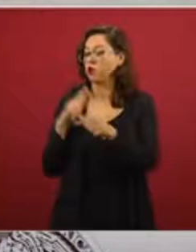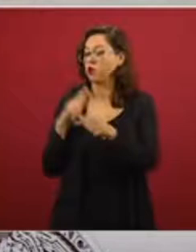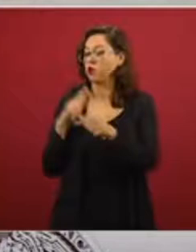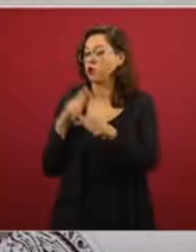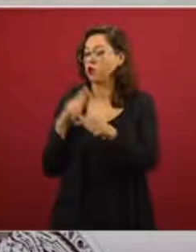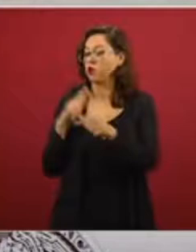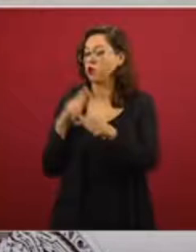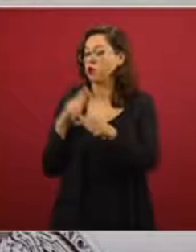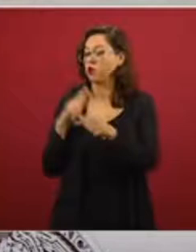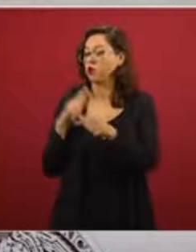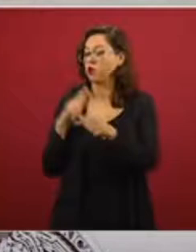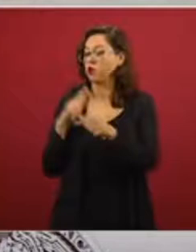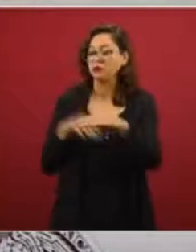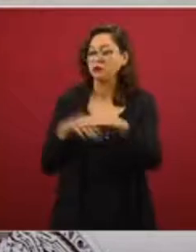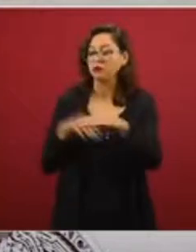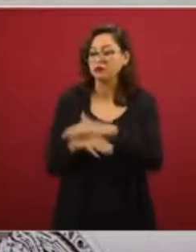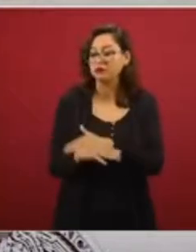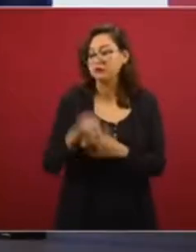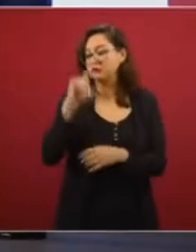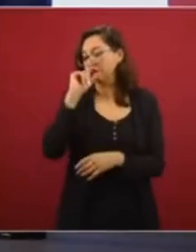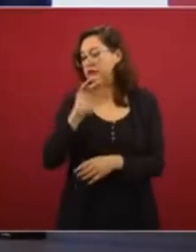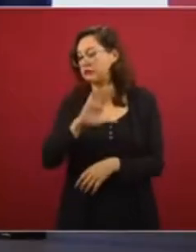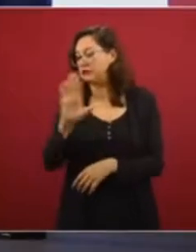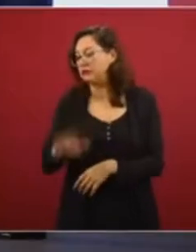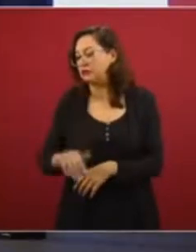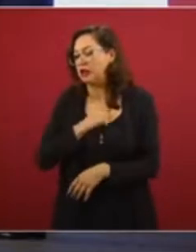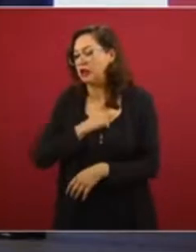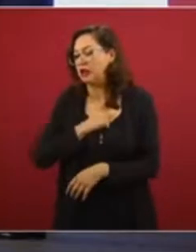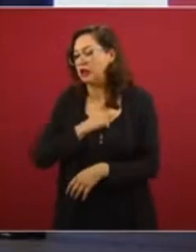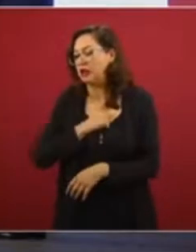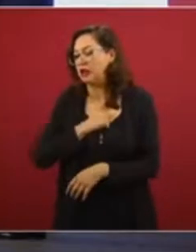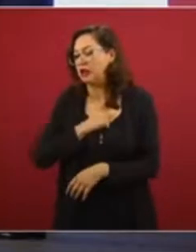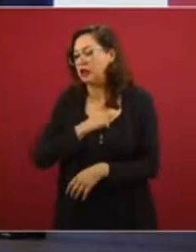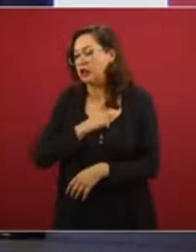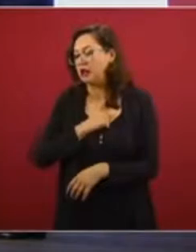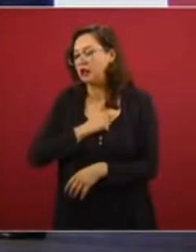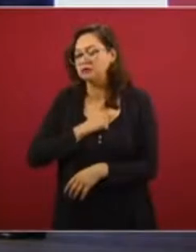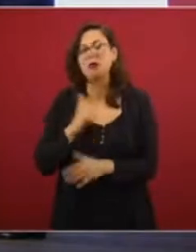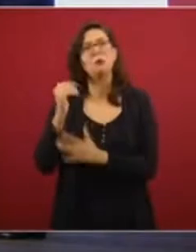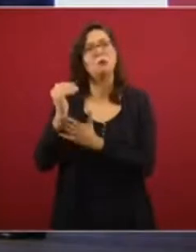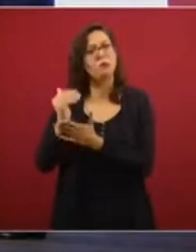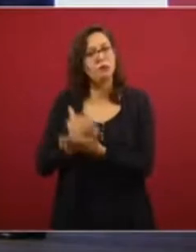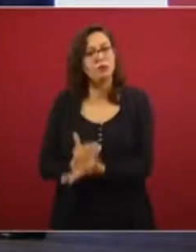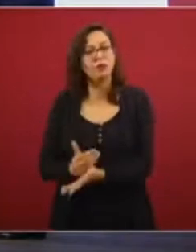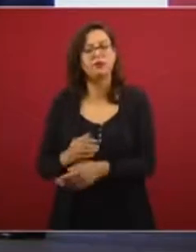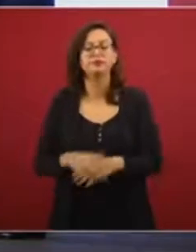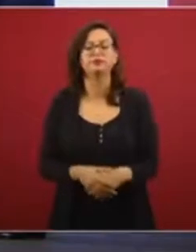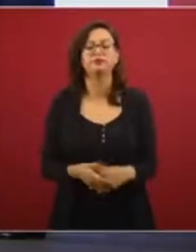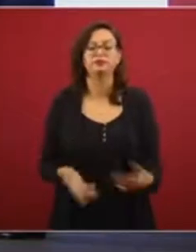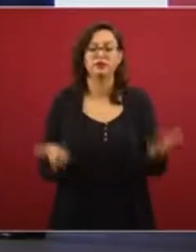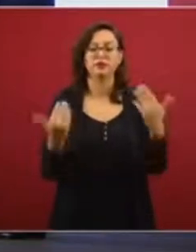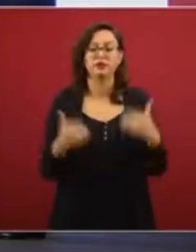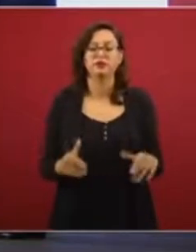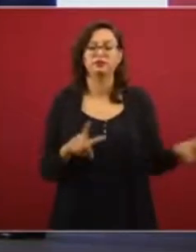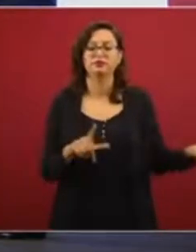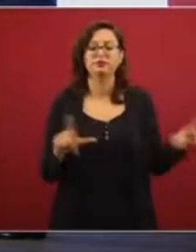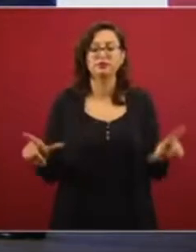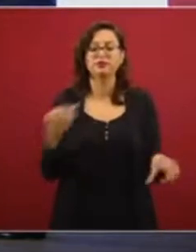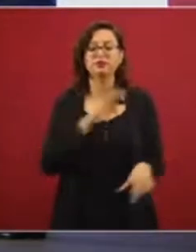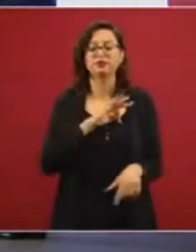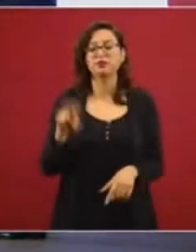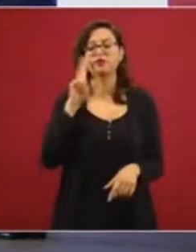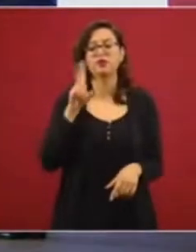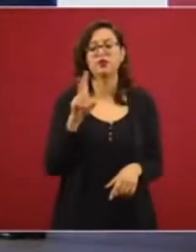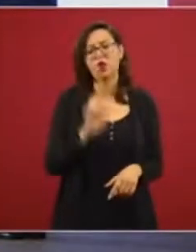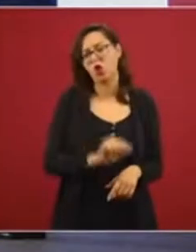cases and hospitalizations. Les defunciones. And also deaths. La siguiente imagen lo que vemos es